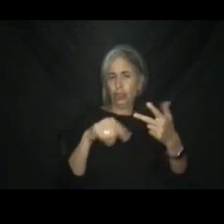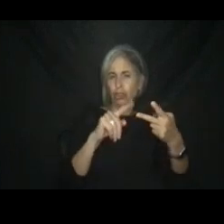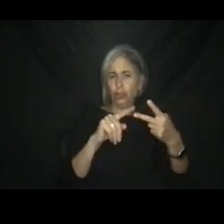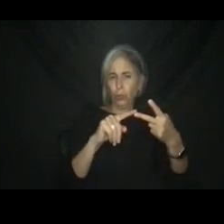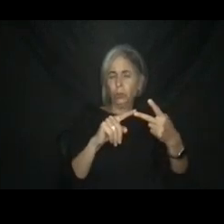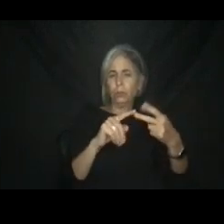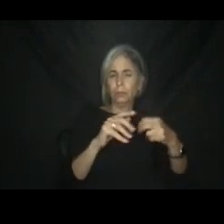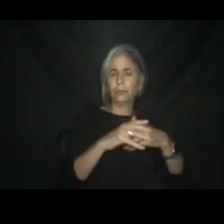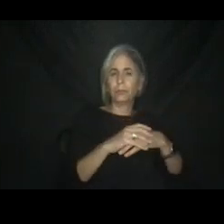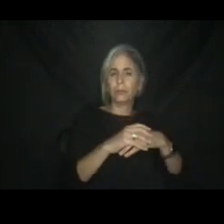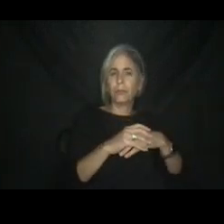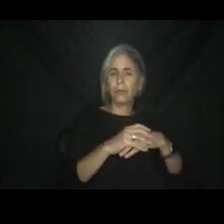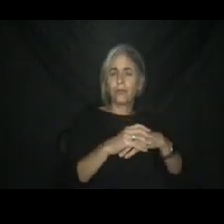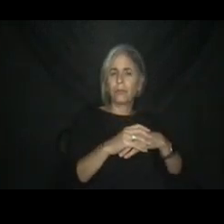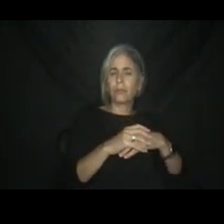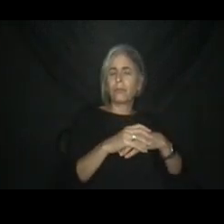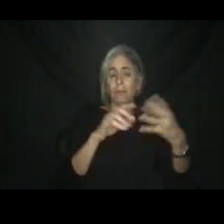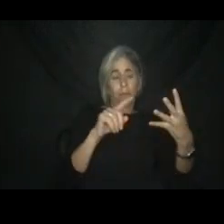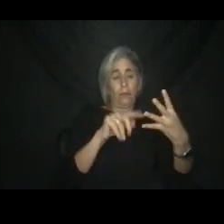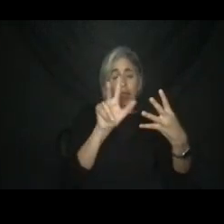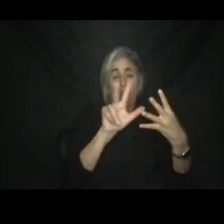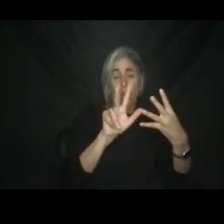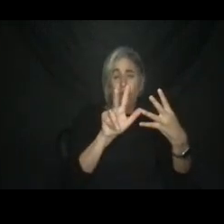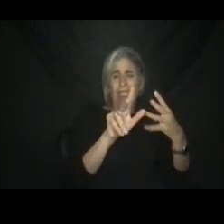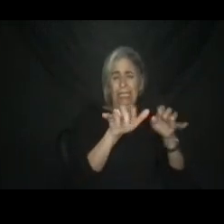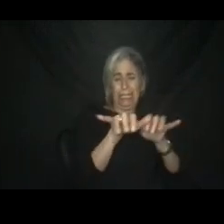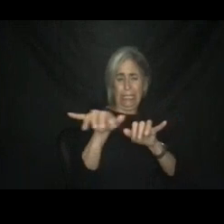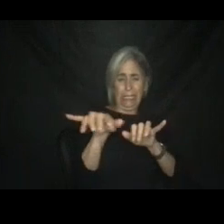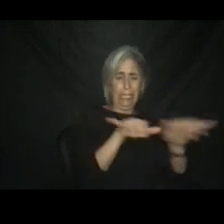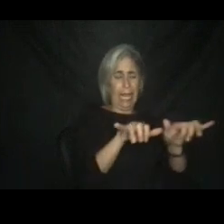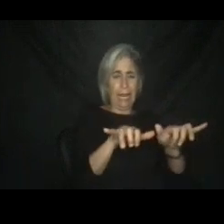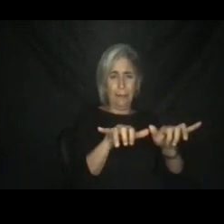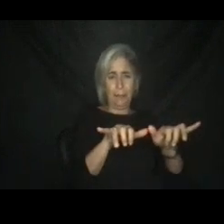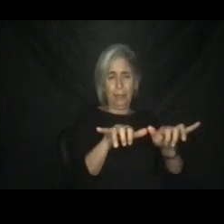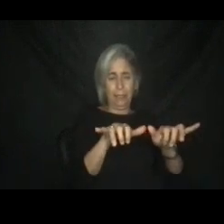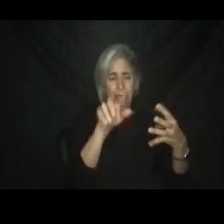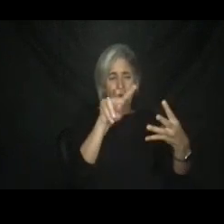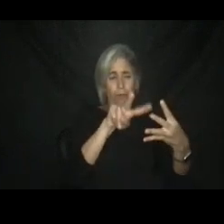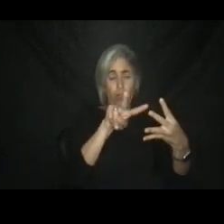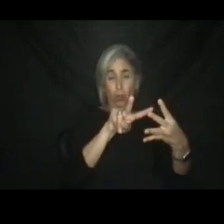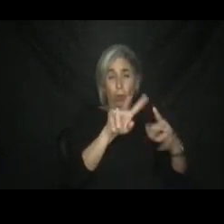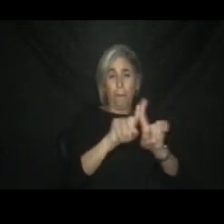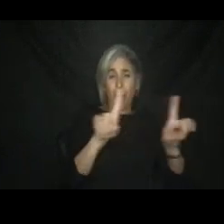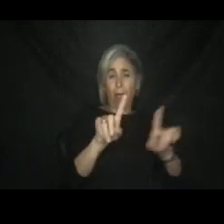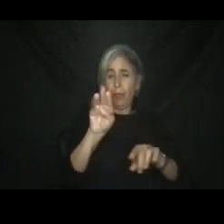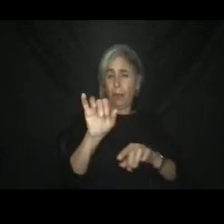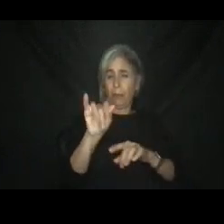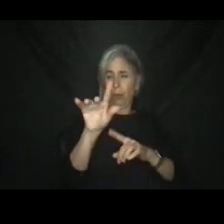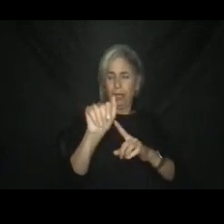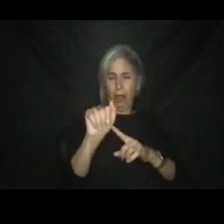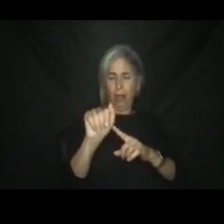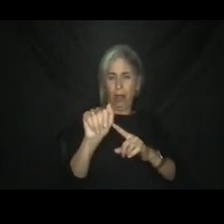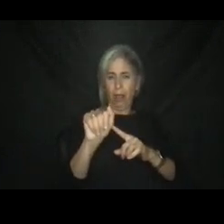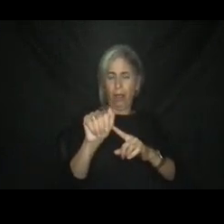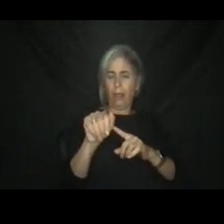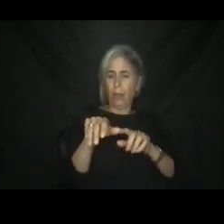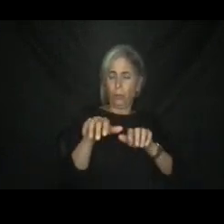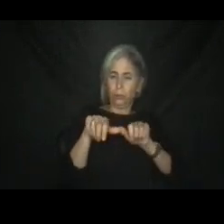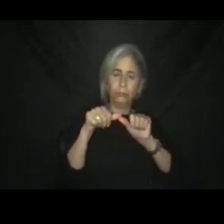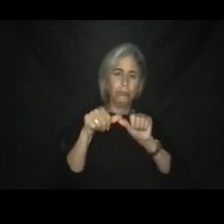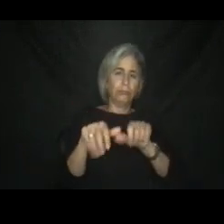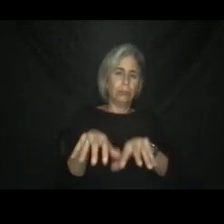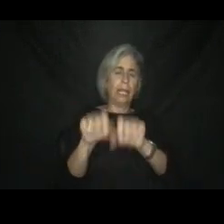2. Alternative 3 is identical in every way to Alternative 2, except for the marina, which is retained by District 3 under this